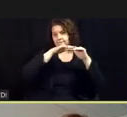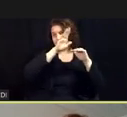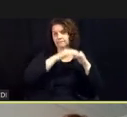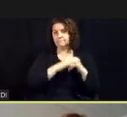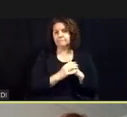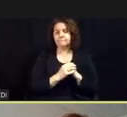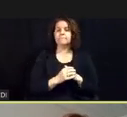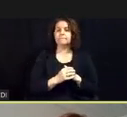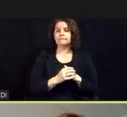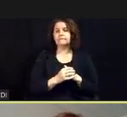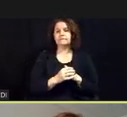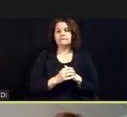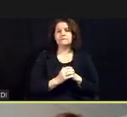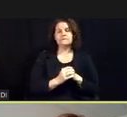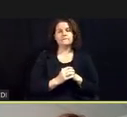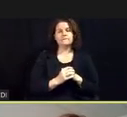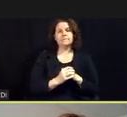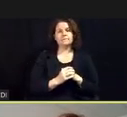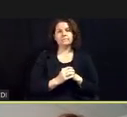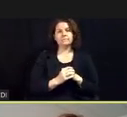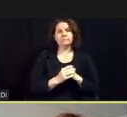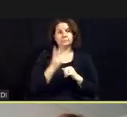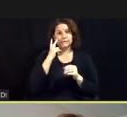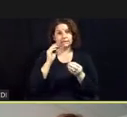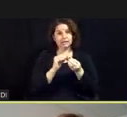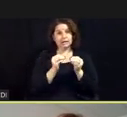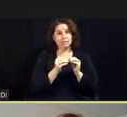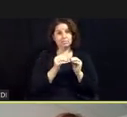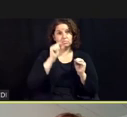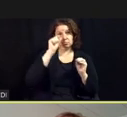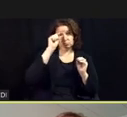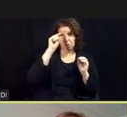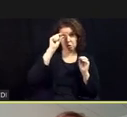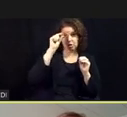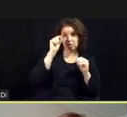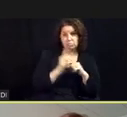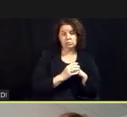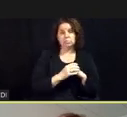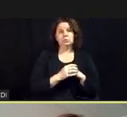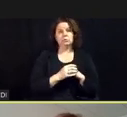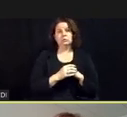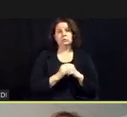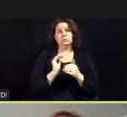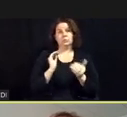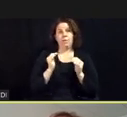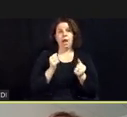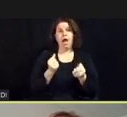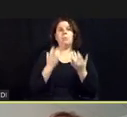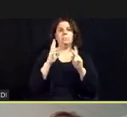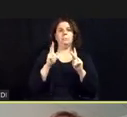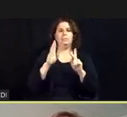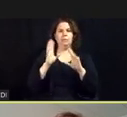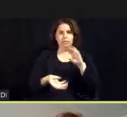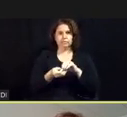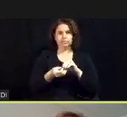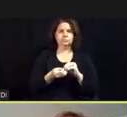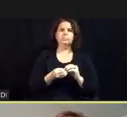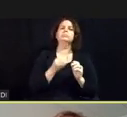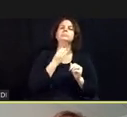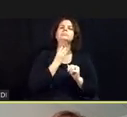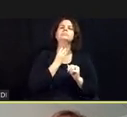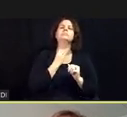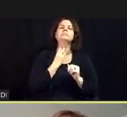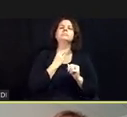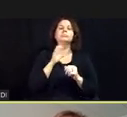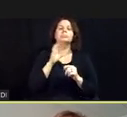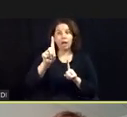Fewer numbers of cases are actually compared to the population for those older age, but a higher proportion